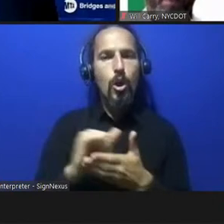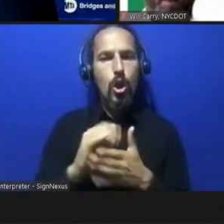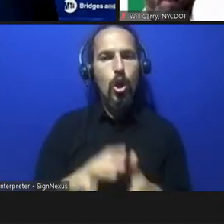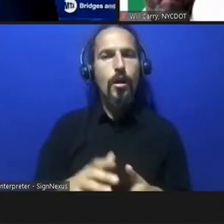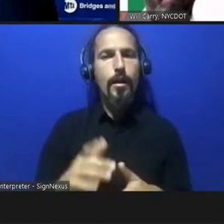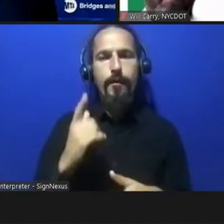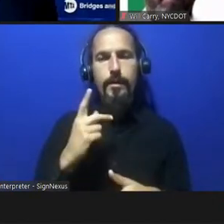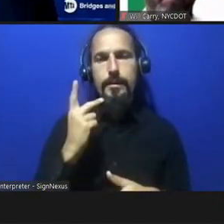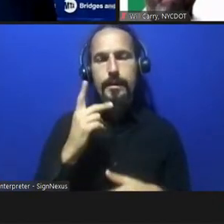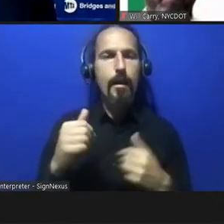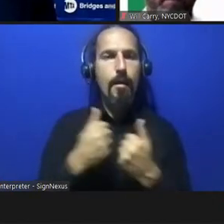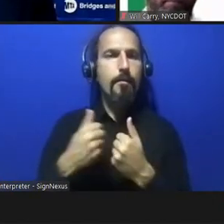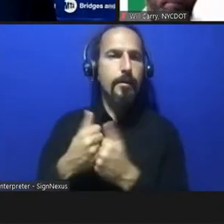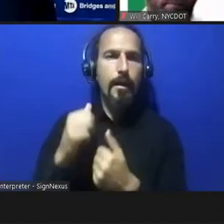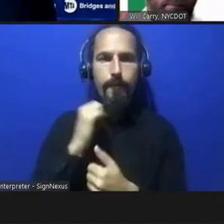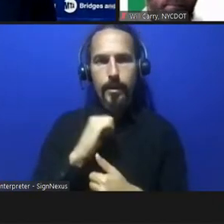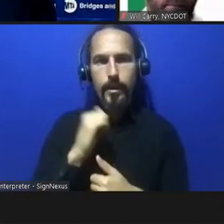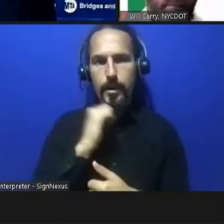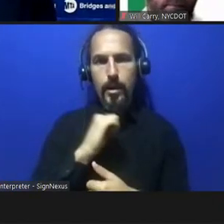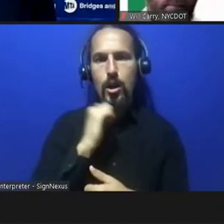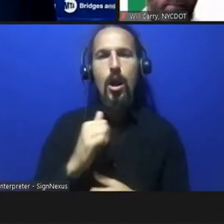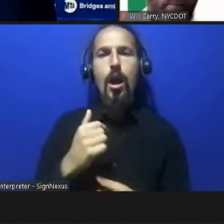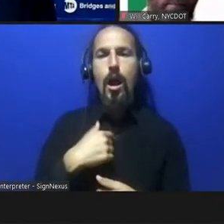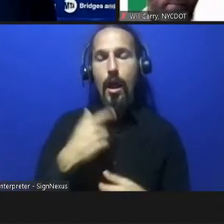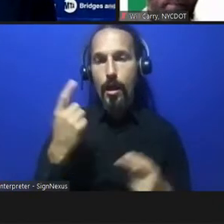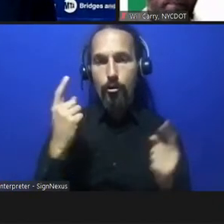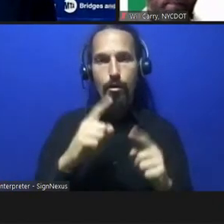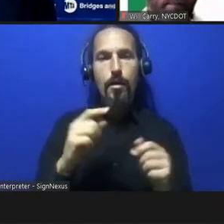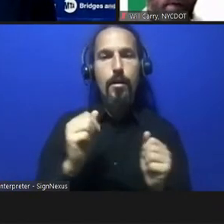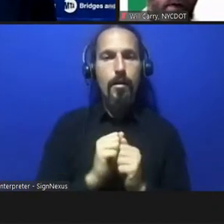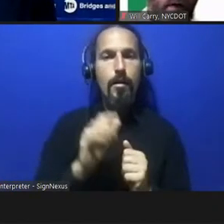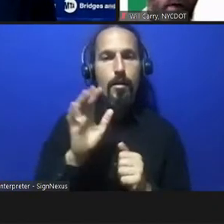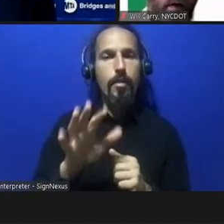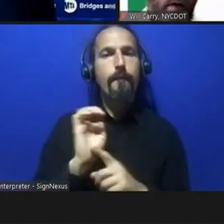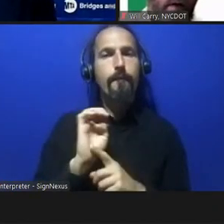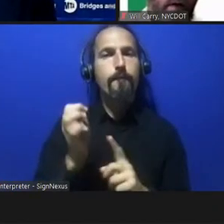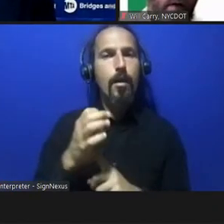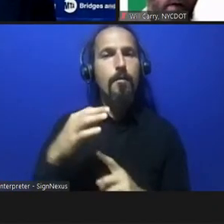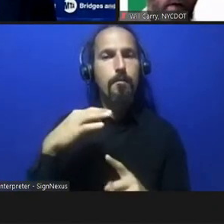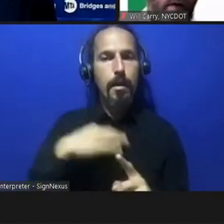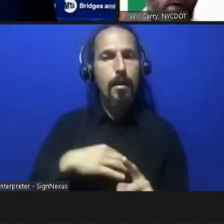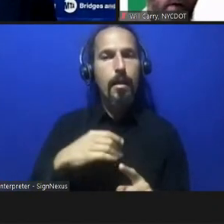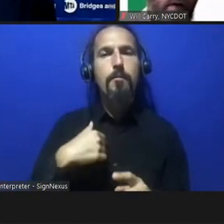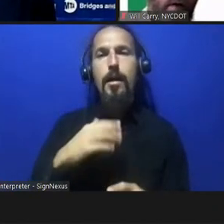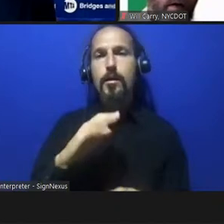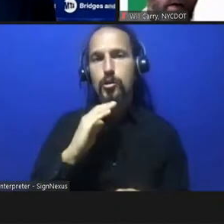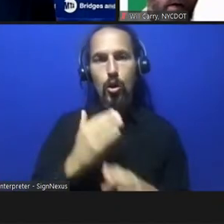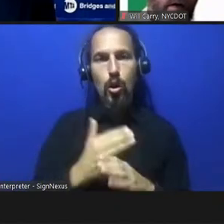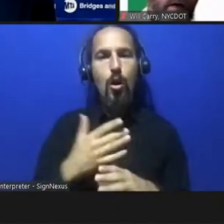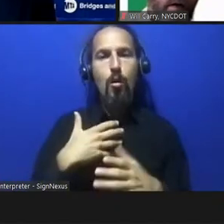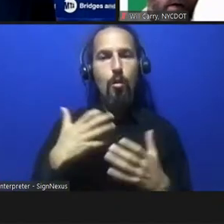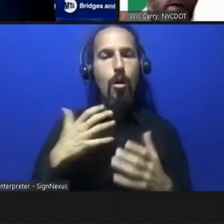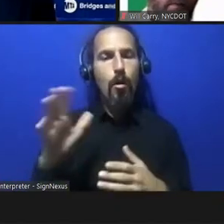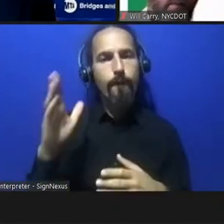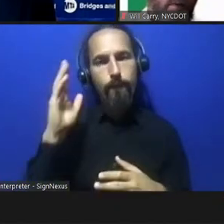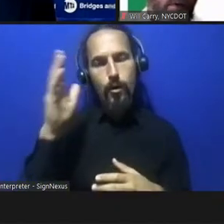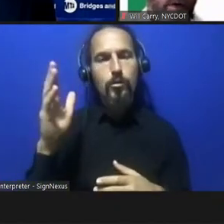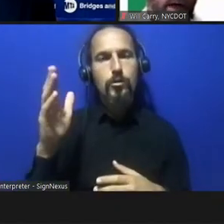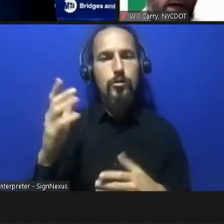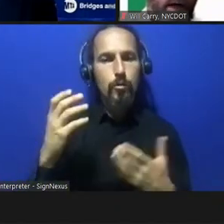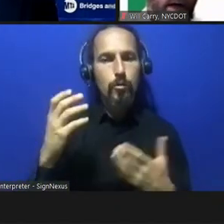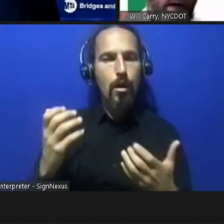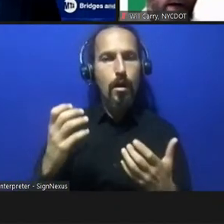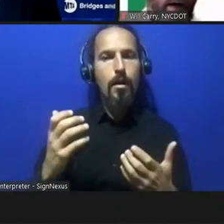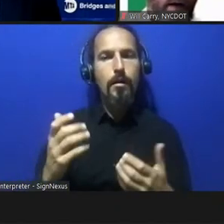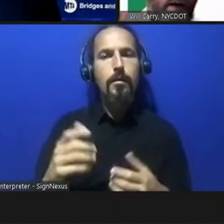obstacles every single day um and i do agree with the environmental benefits i have a daughter and i want the best future for her um